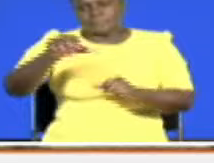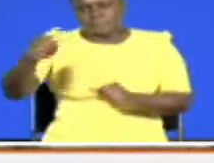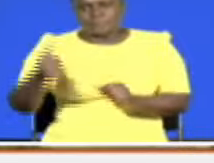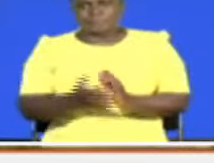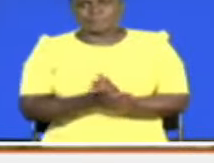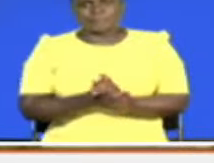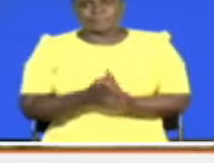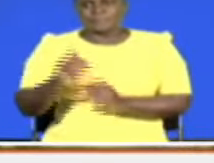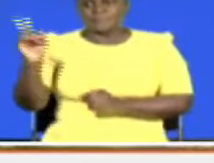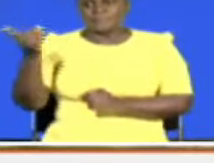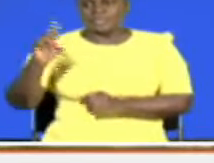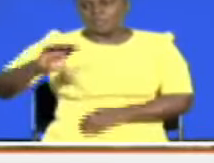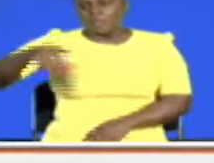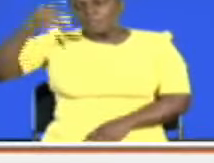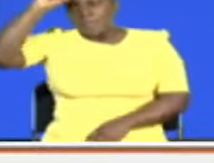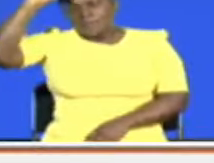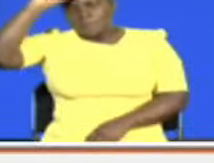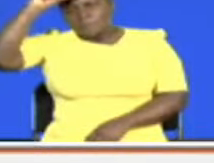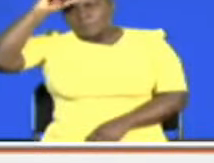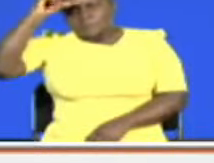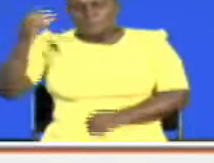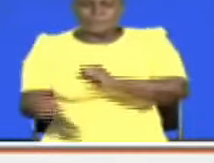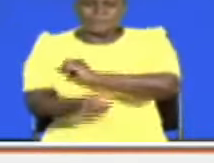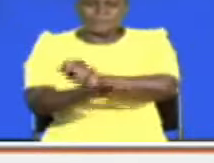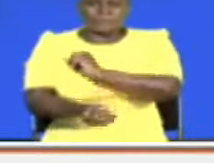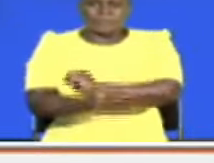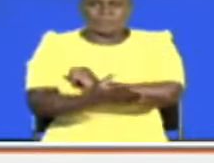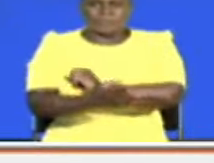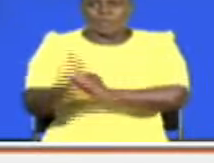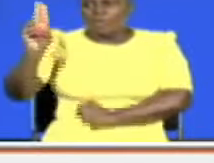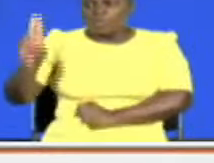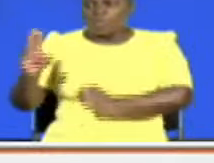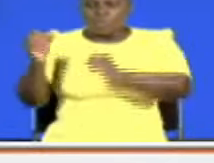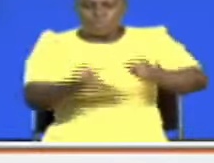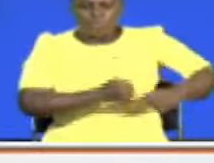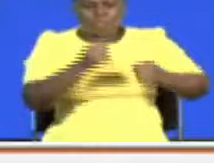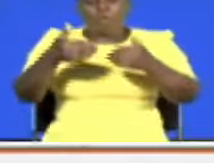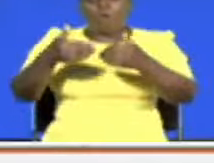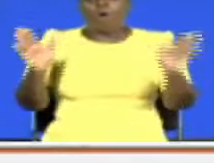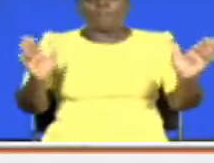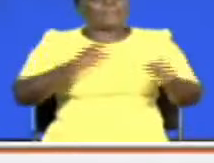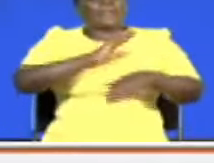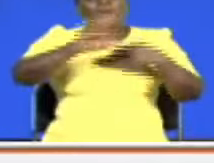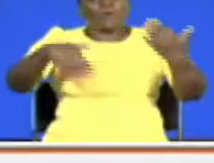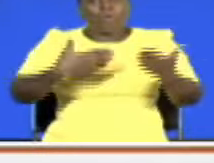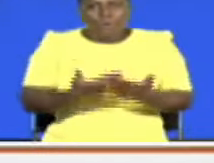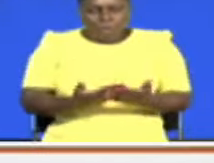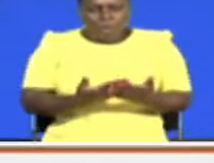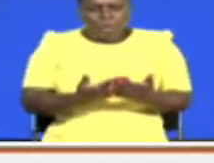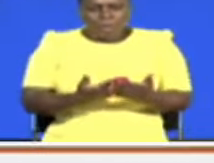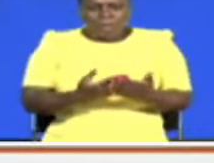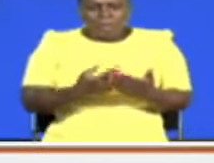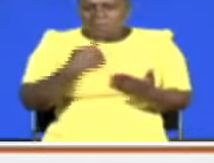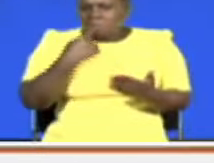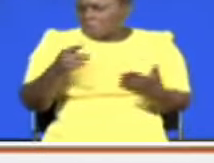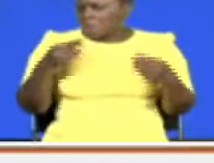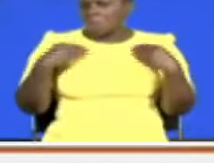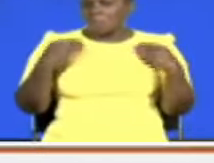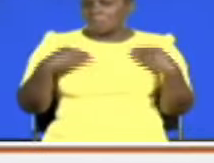Elsewhere, the Nairobi County government has clarified that Uhuru Park remains open to all, disputing recent